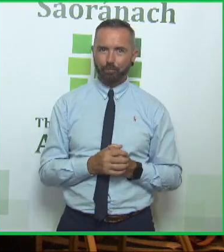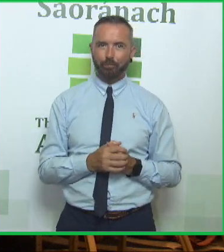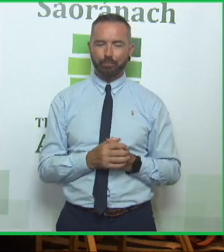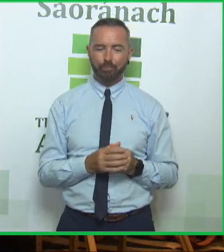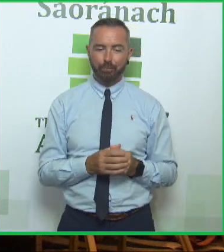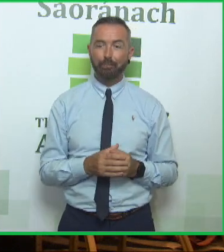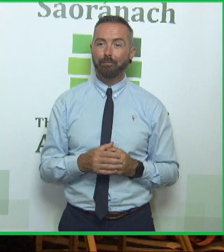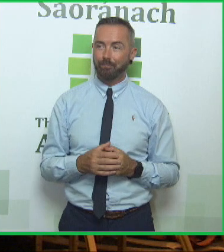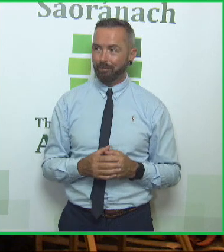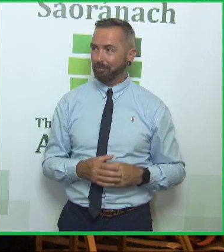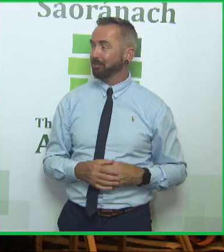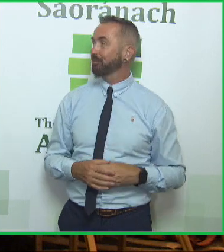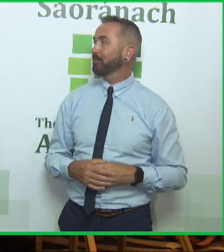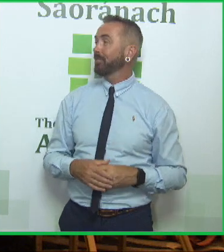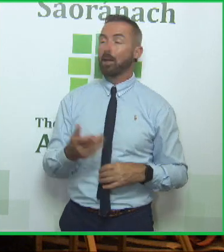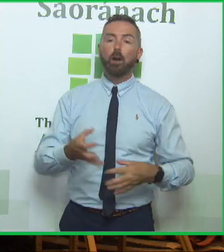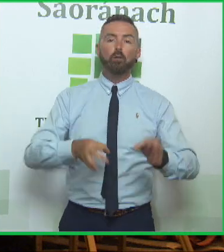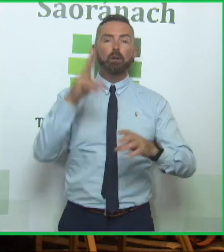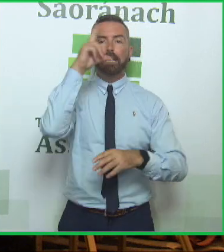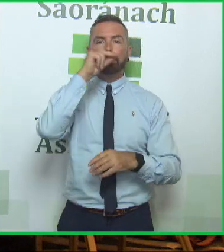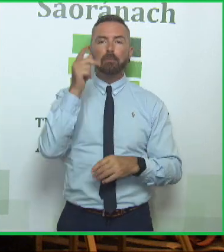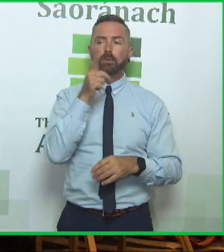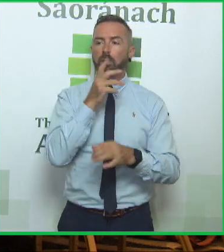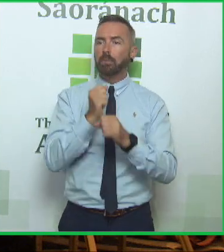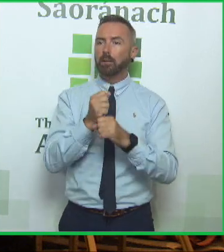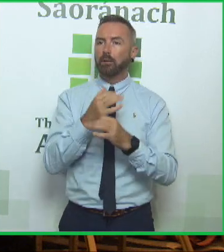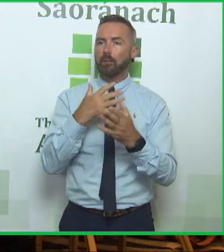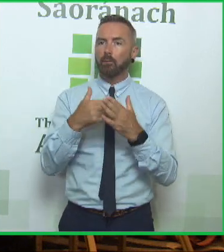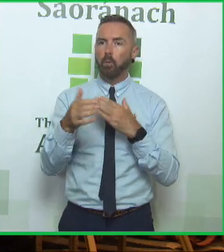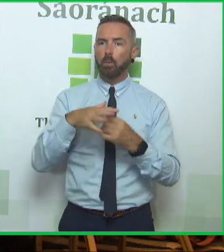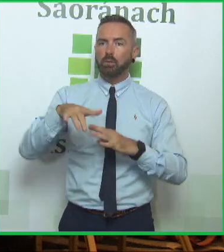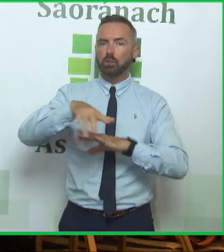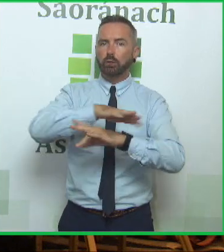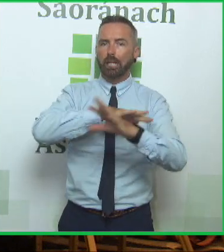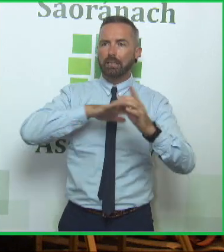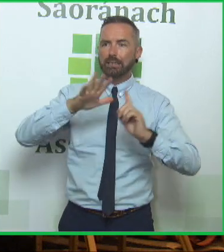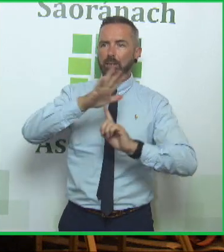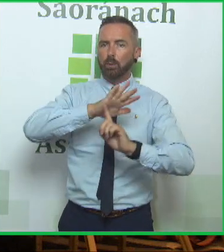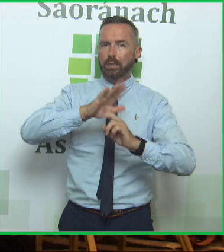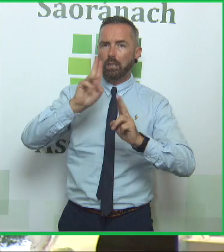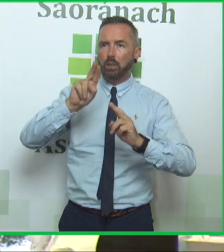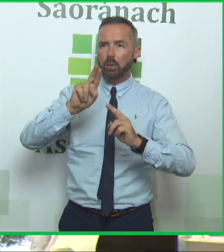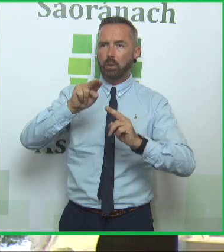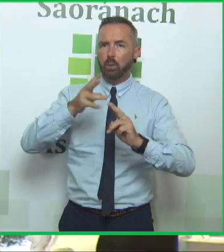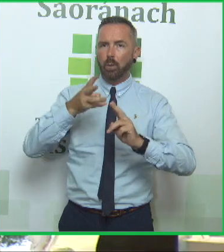Thanks, Nicki. And a great example, as Nicki describes it, of a very changing landscape, but a new way of reaching people.